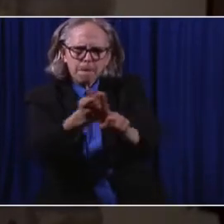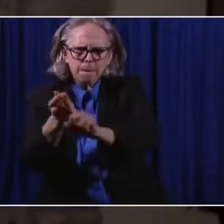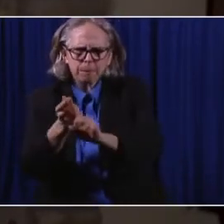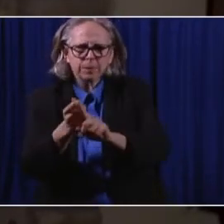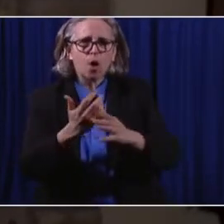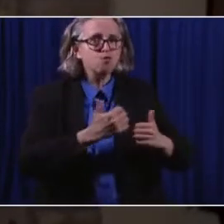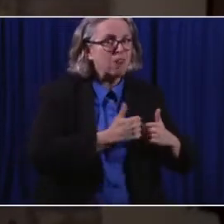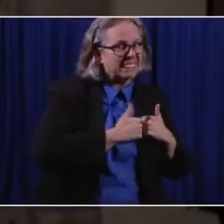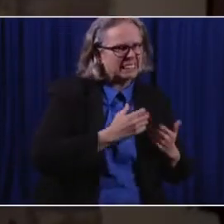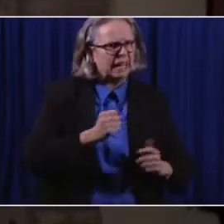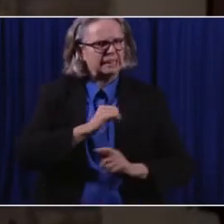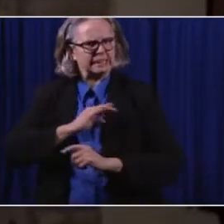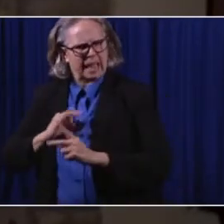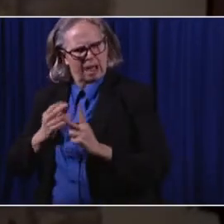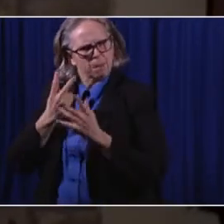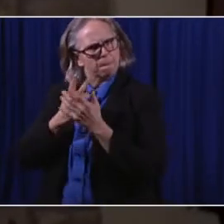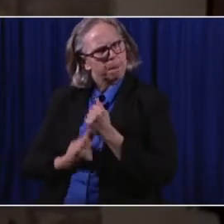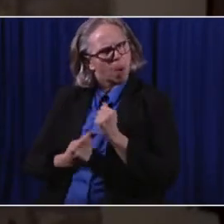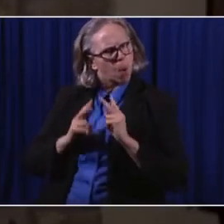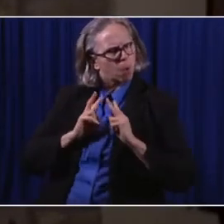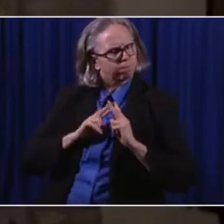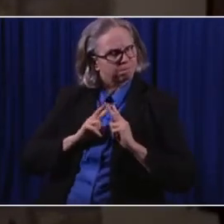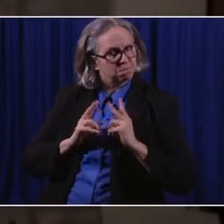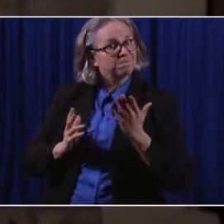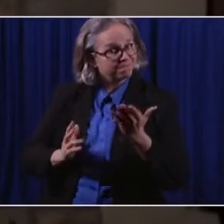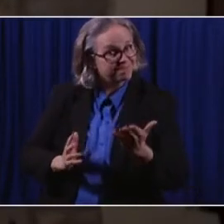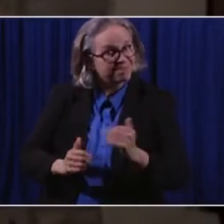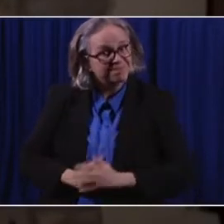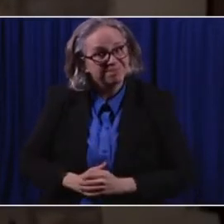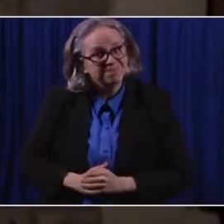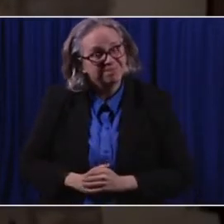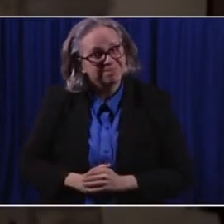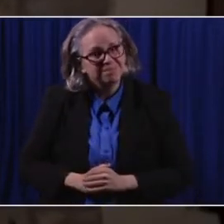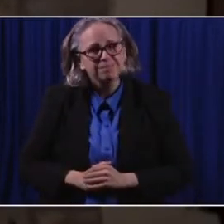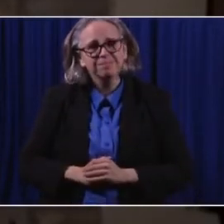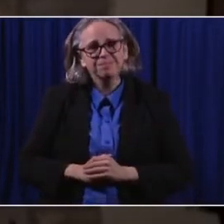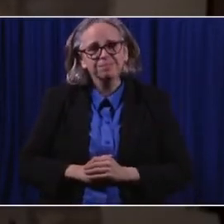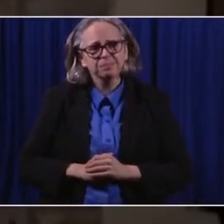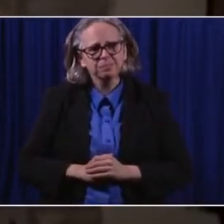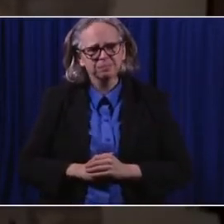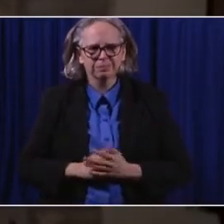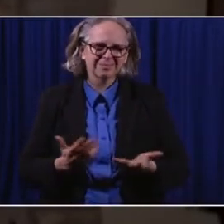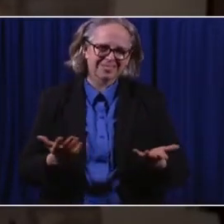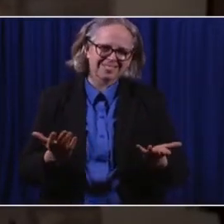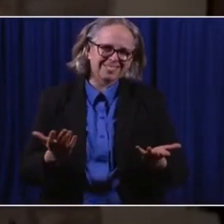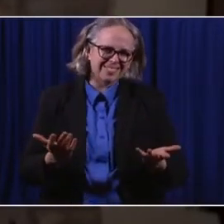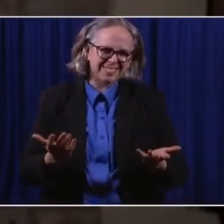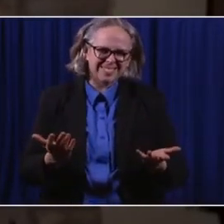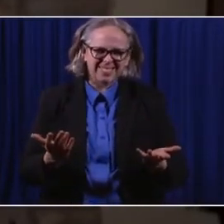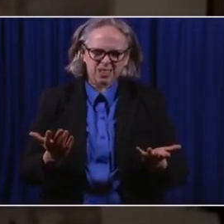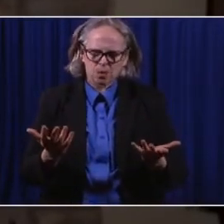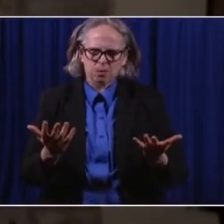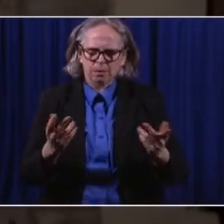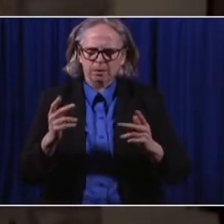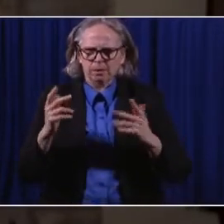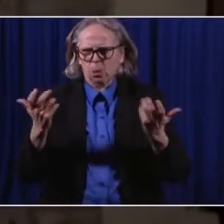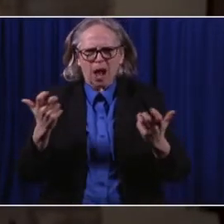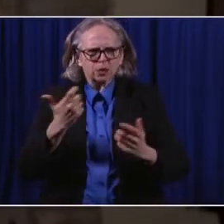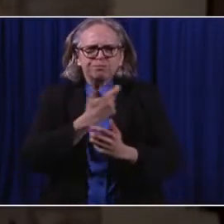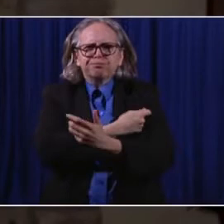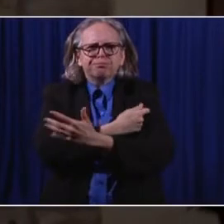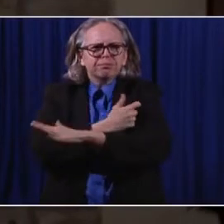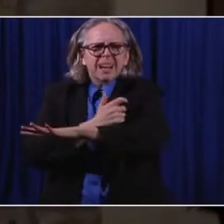the members, the employees, all of whom want to get shots. It's all, of course, on a voluntary basis with both the residents and the